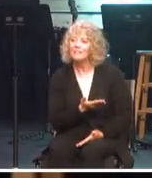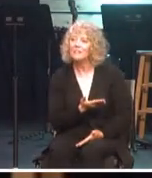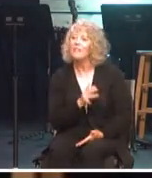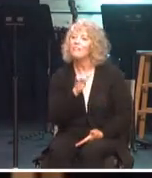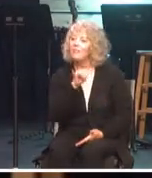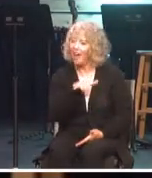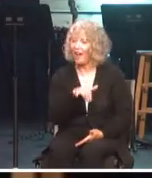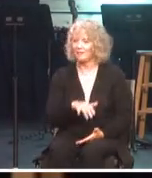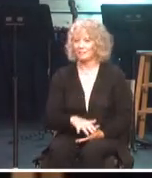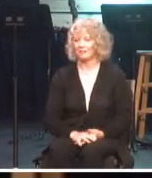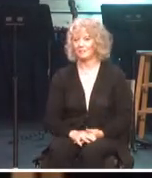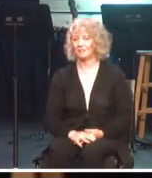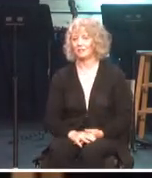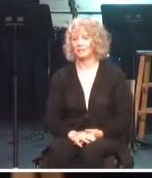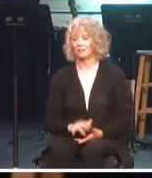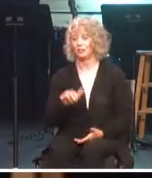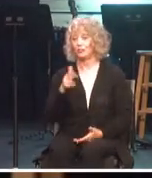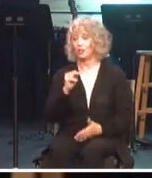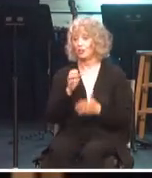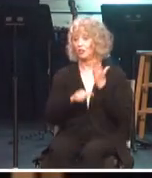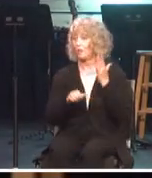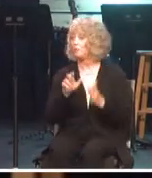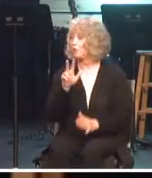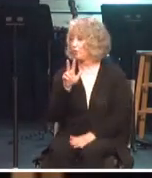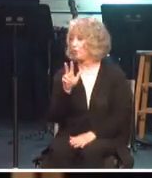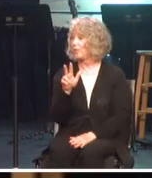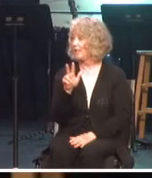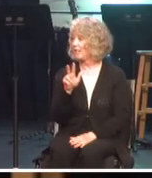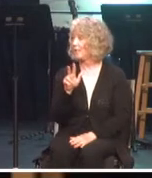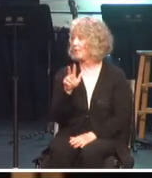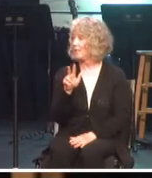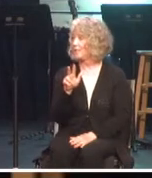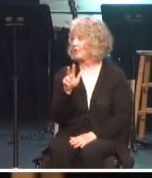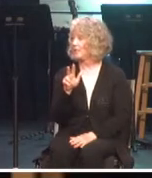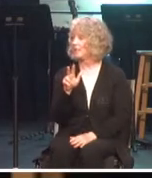We've already heard this. Look back to John chapter 3.